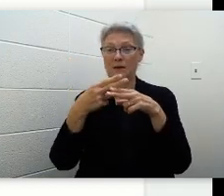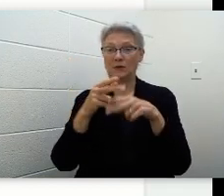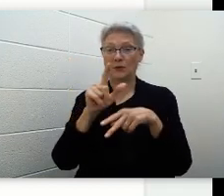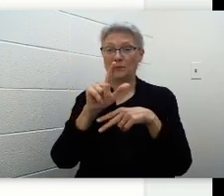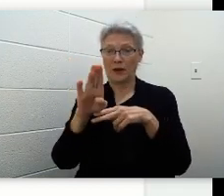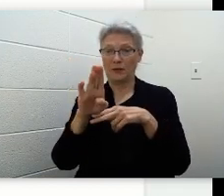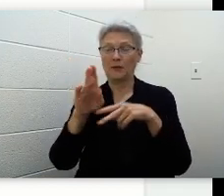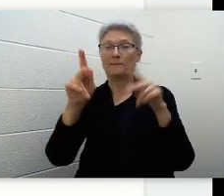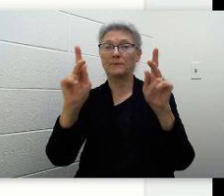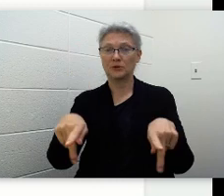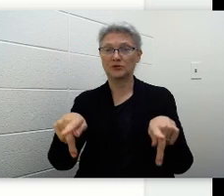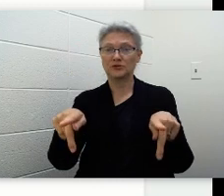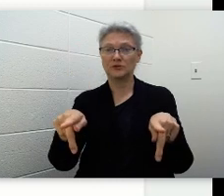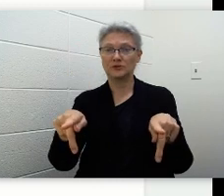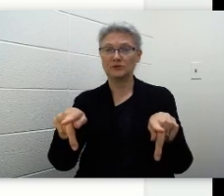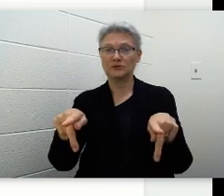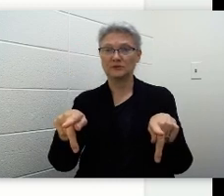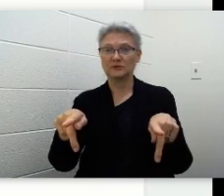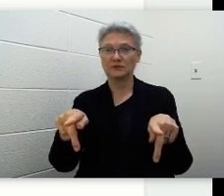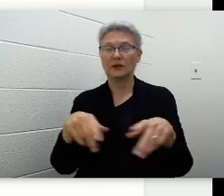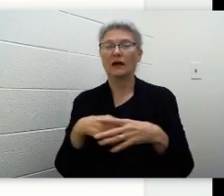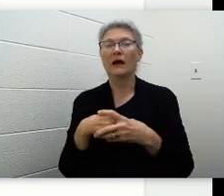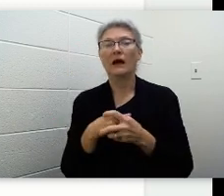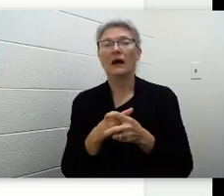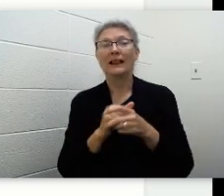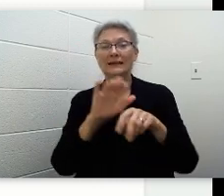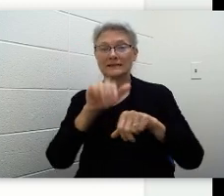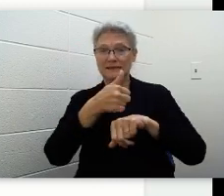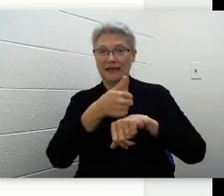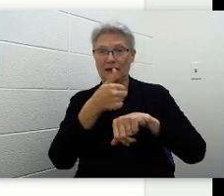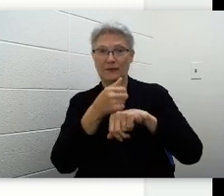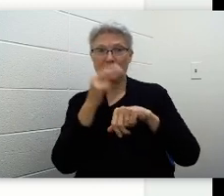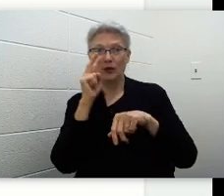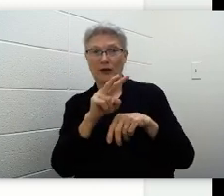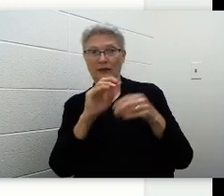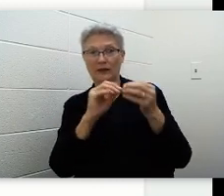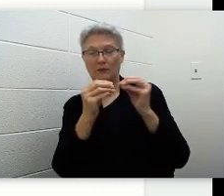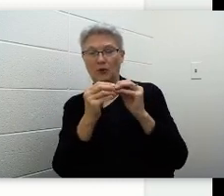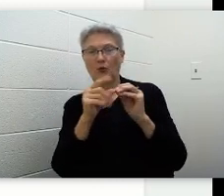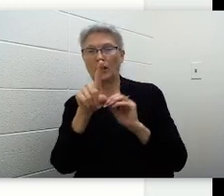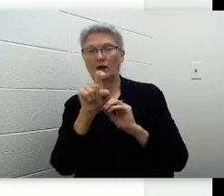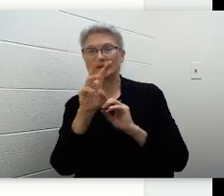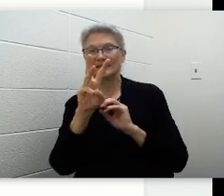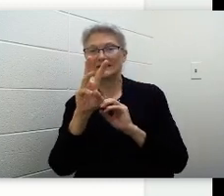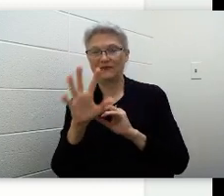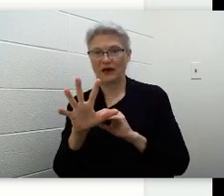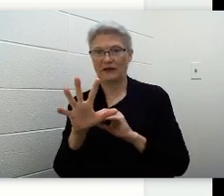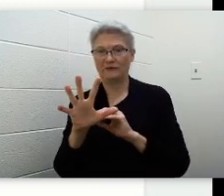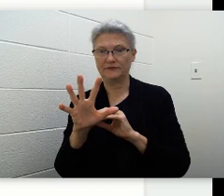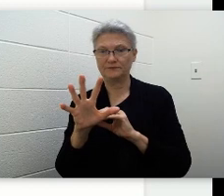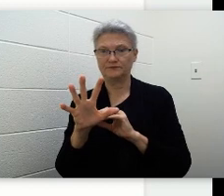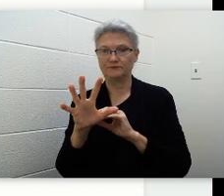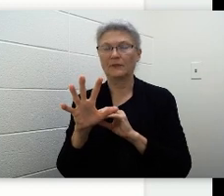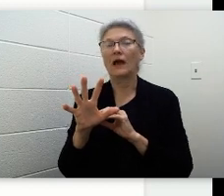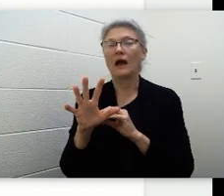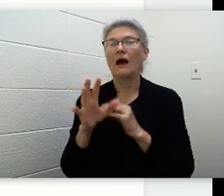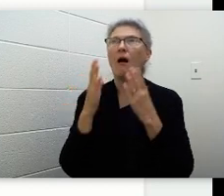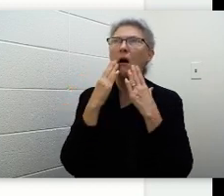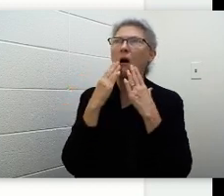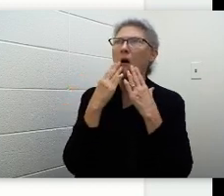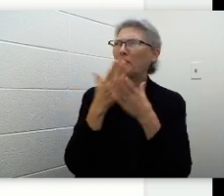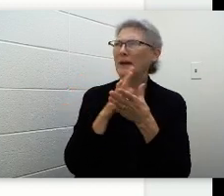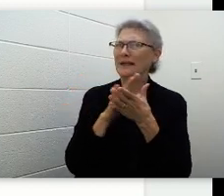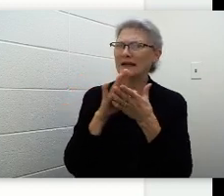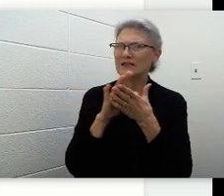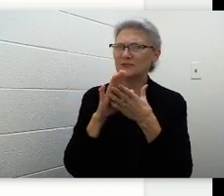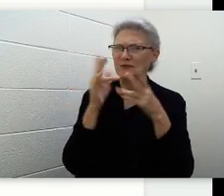Oh, okay. Well, let's start off by looking at this number, 165. And essentially what I'm getting at is that, boy, oh boy, wouldn't it be nice to